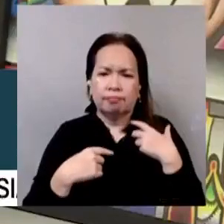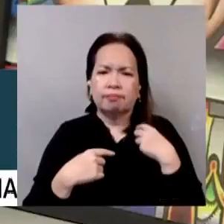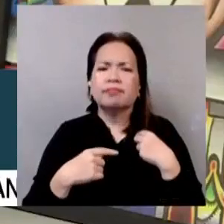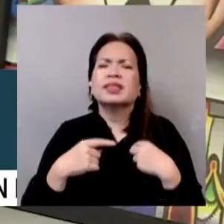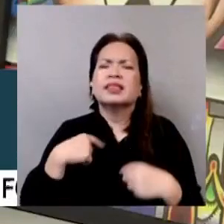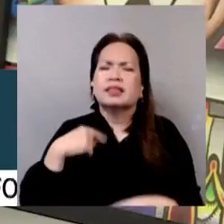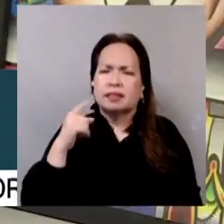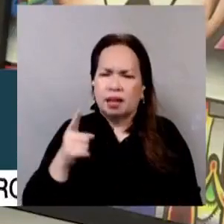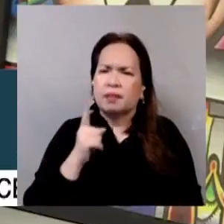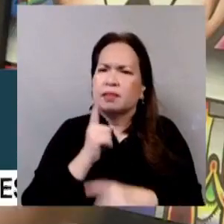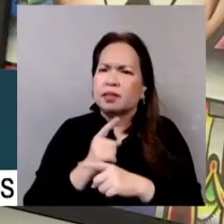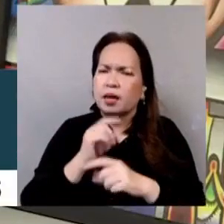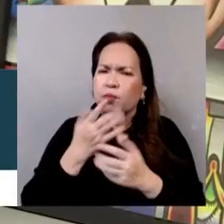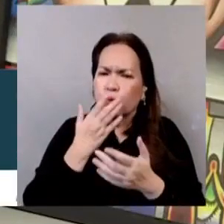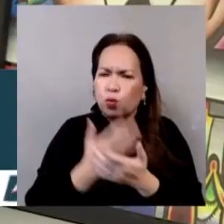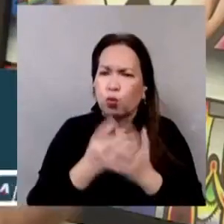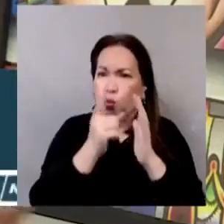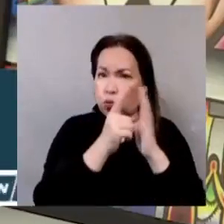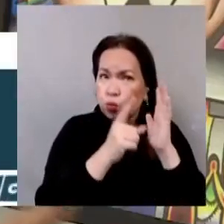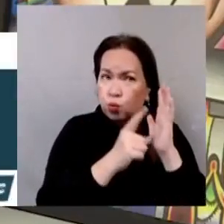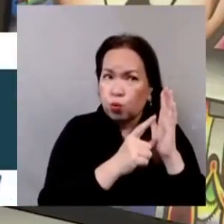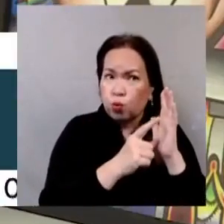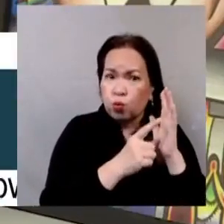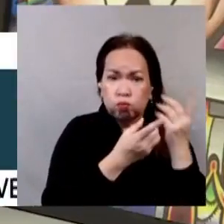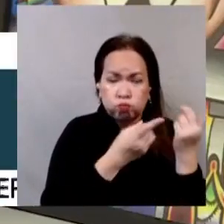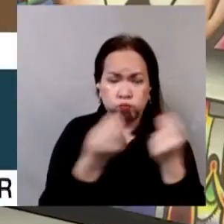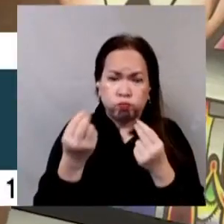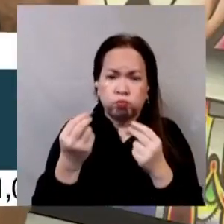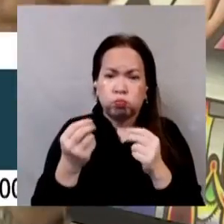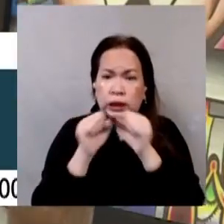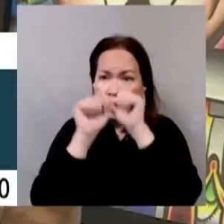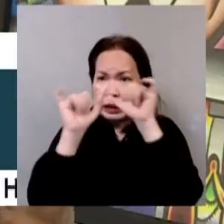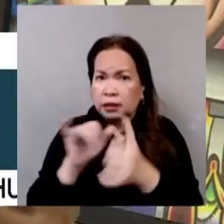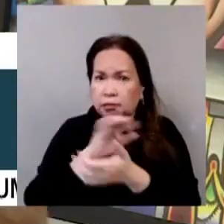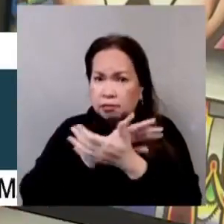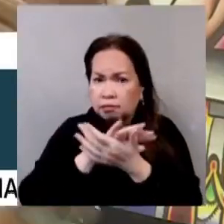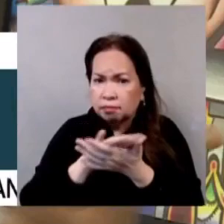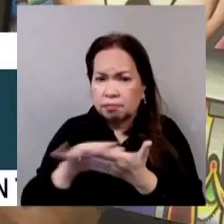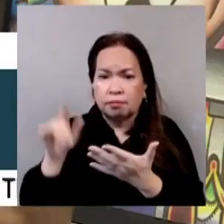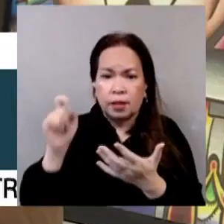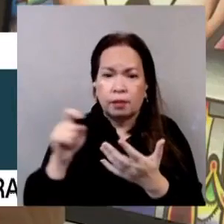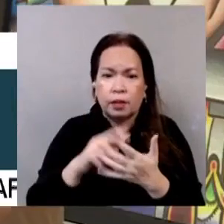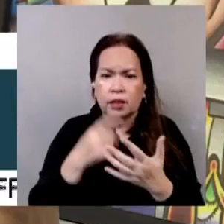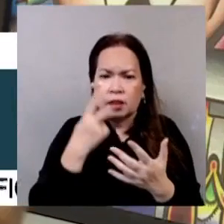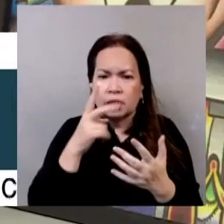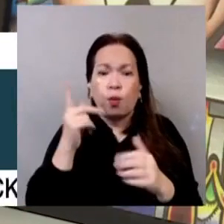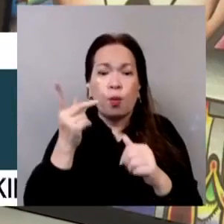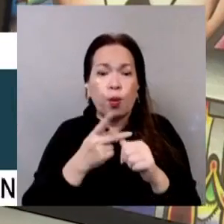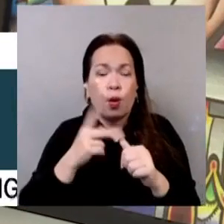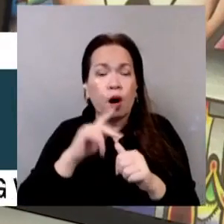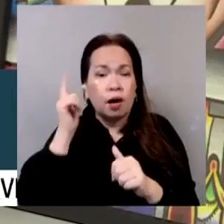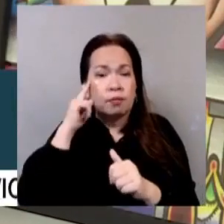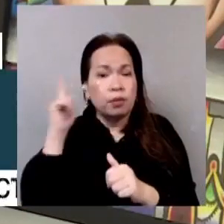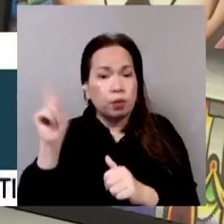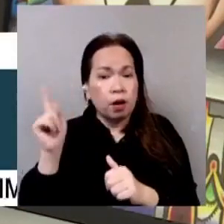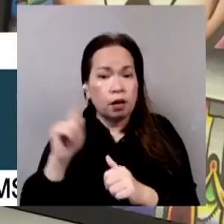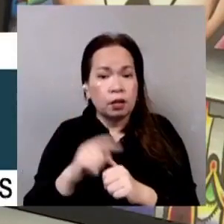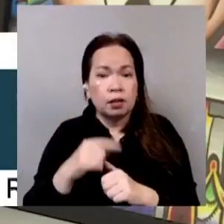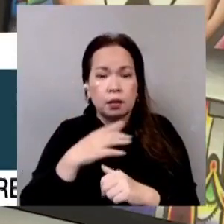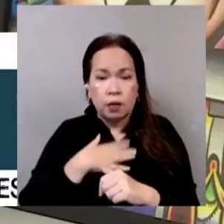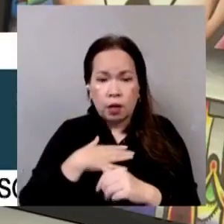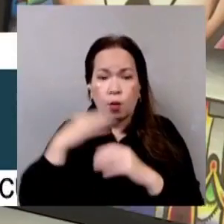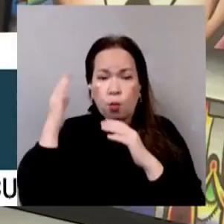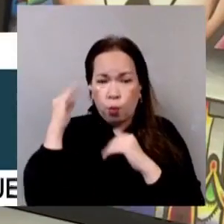ng maayos yung batas. Kaya kailangan makita namin talaga ano yung priority ng gobyerno. Ang inaasahan natin